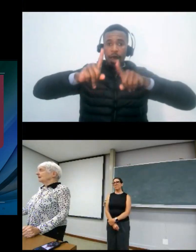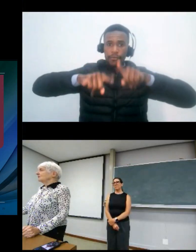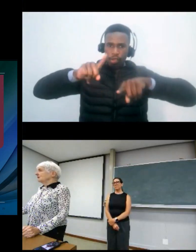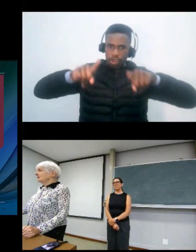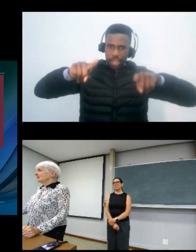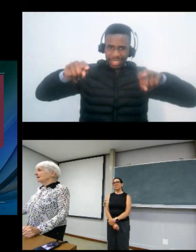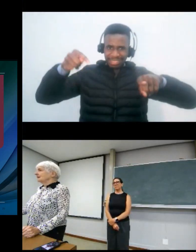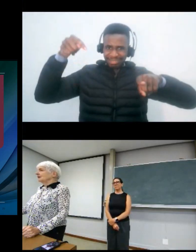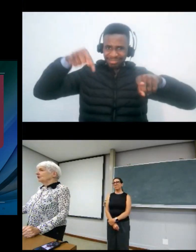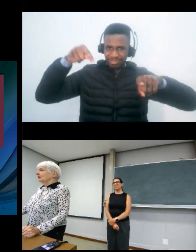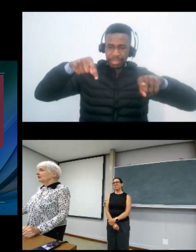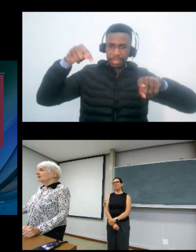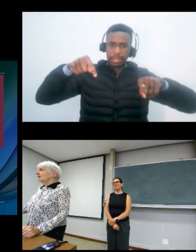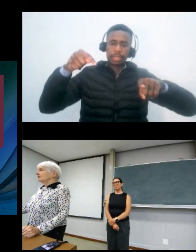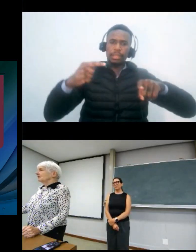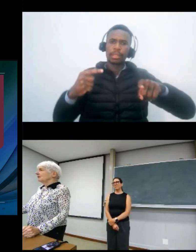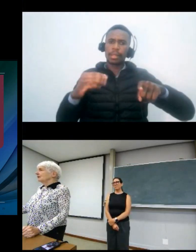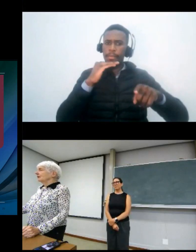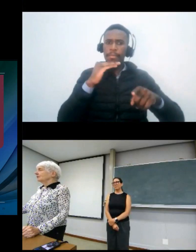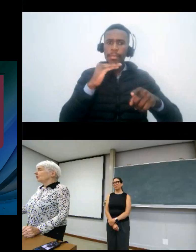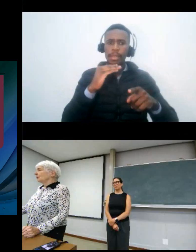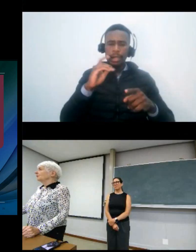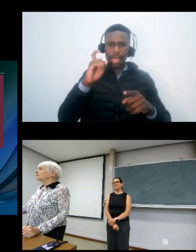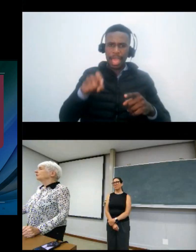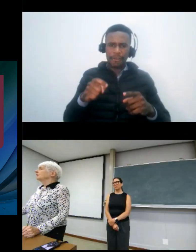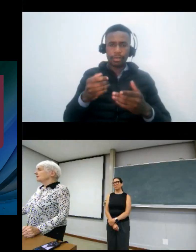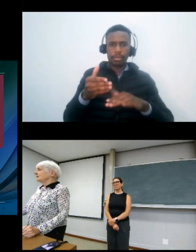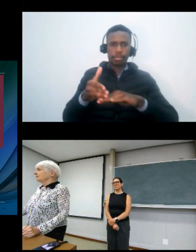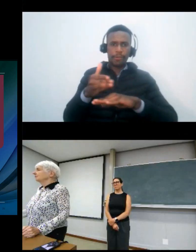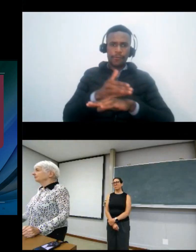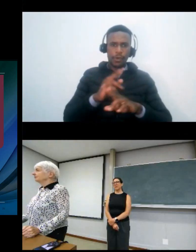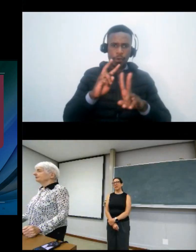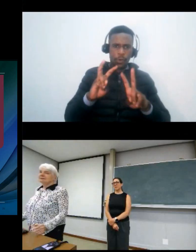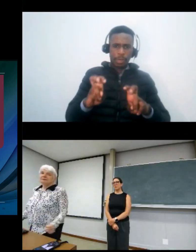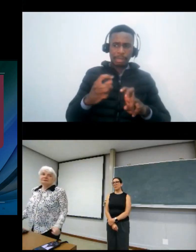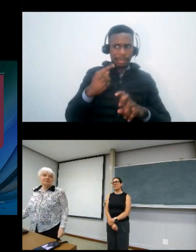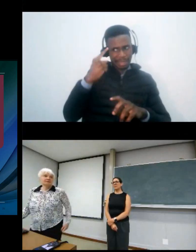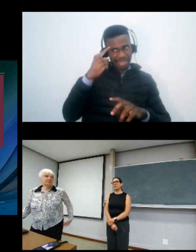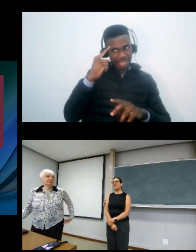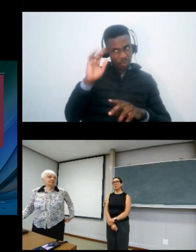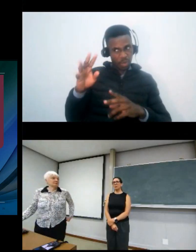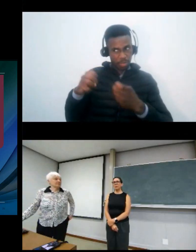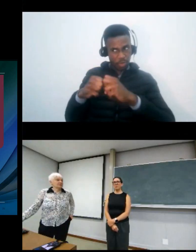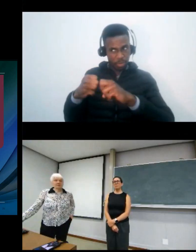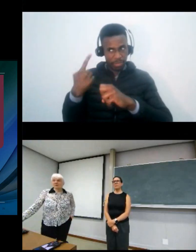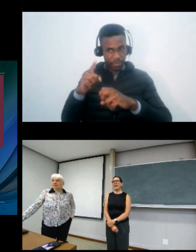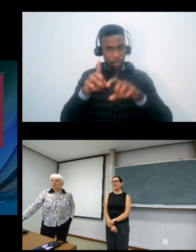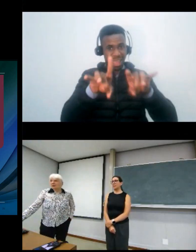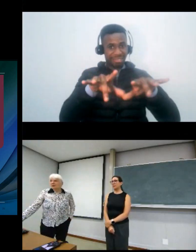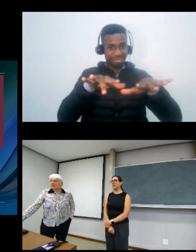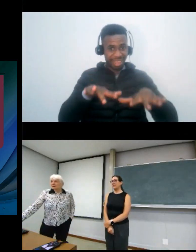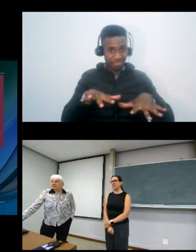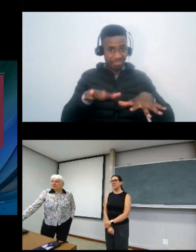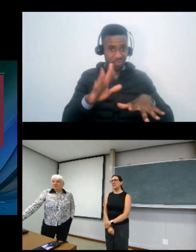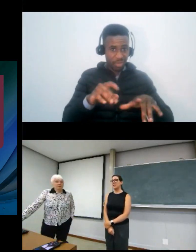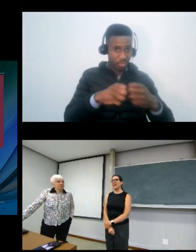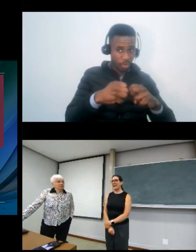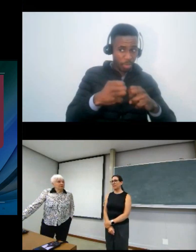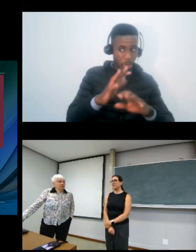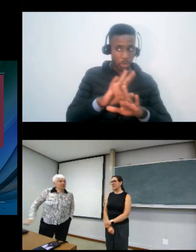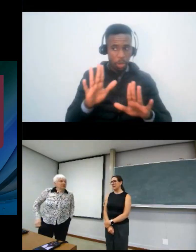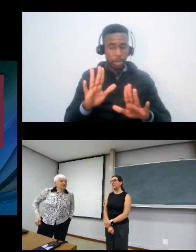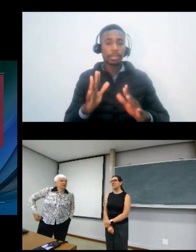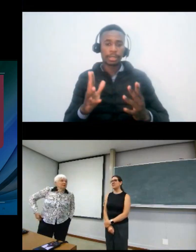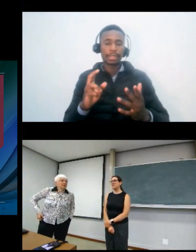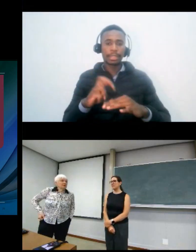be absolutely stated whether there is a problem for an exam. Yeah, so we know from anecdotal evidence